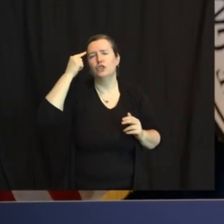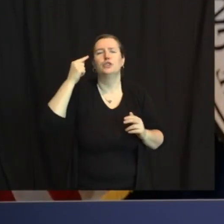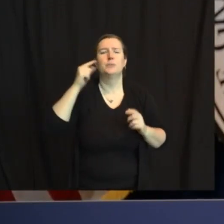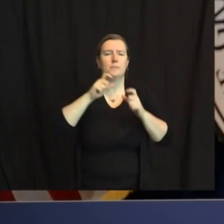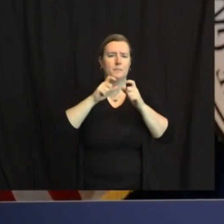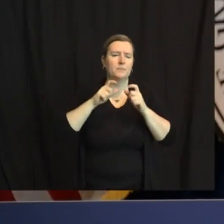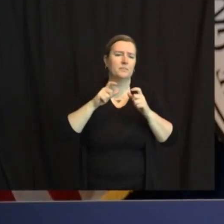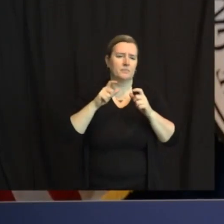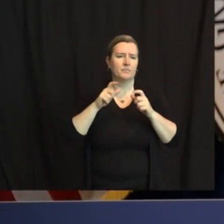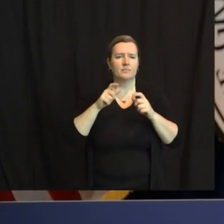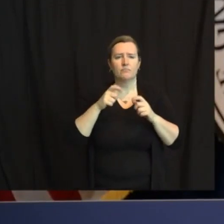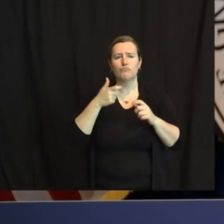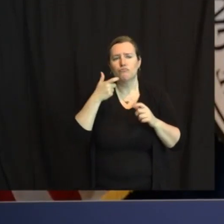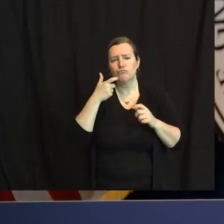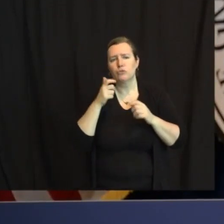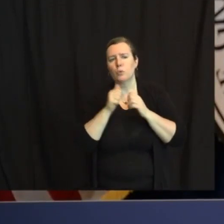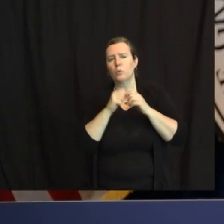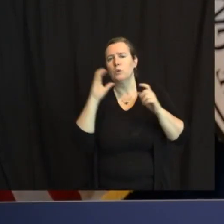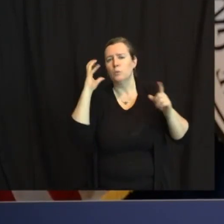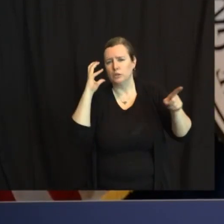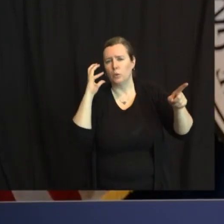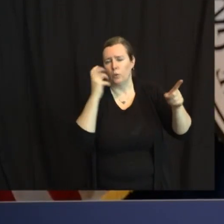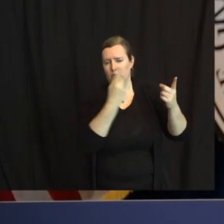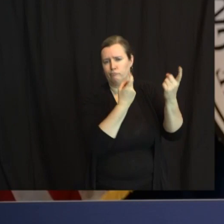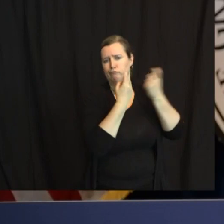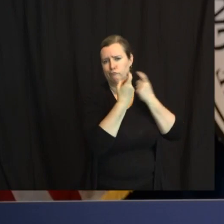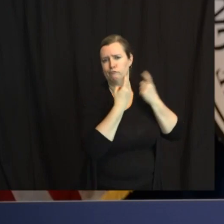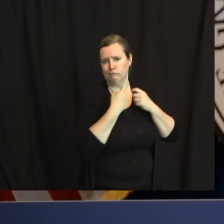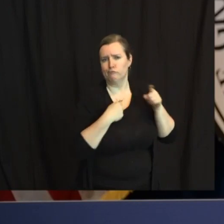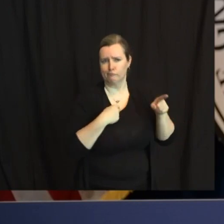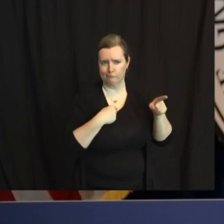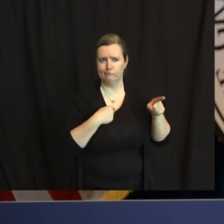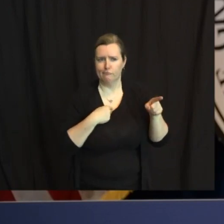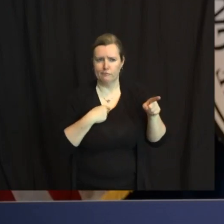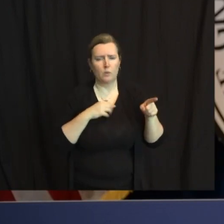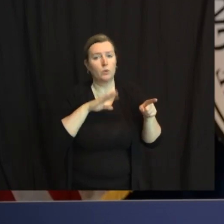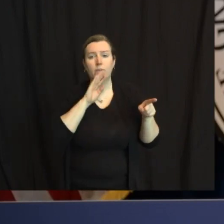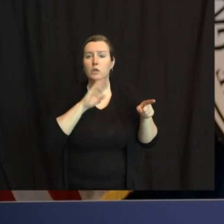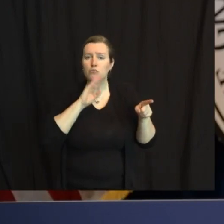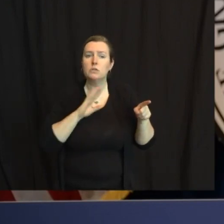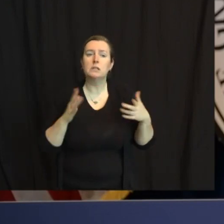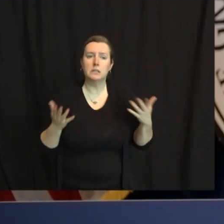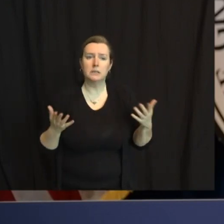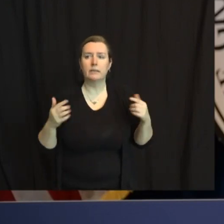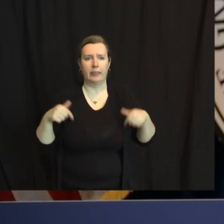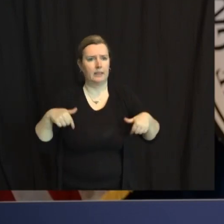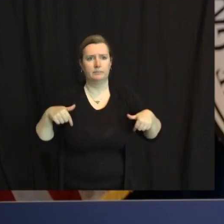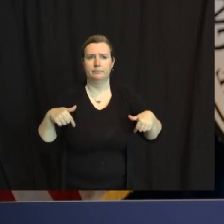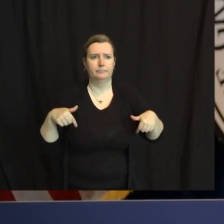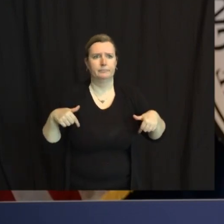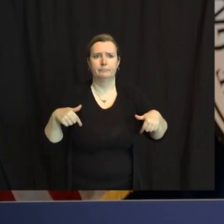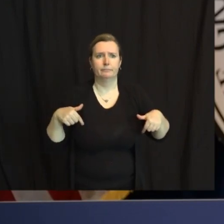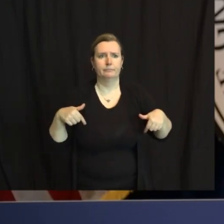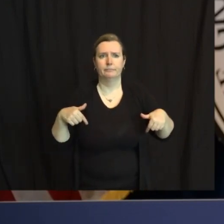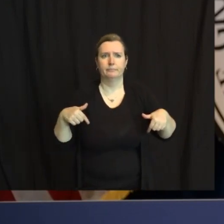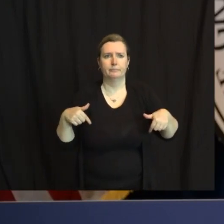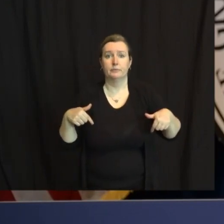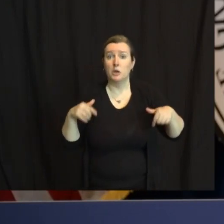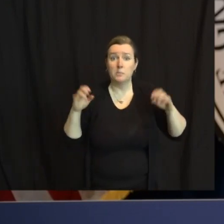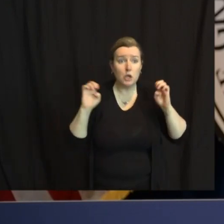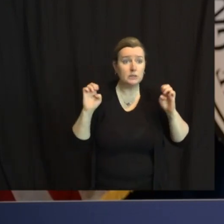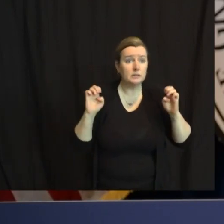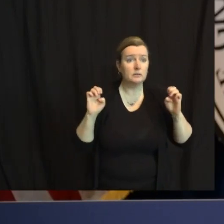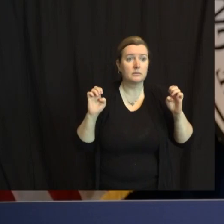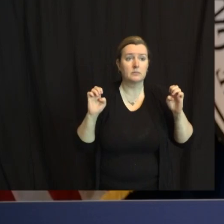And this is, as I said, not only a once, never mind a lifetime, a once